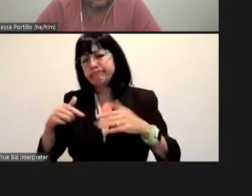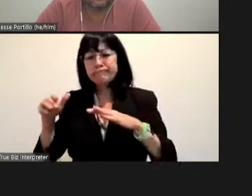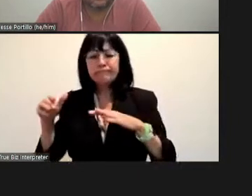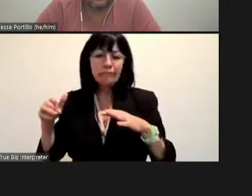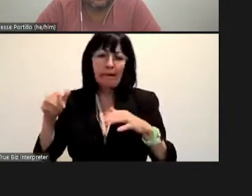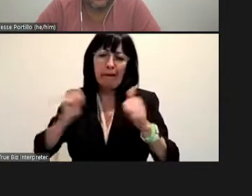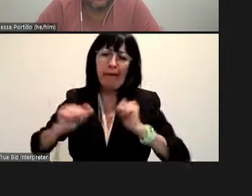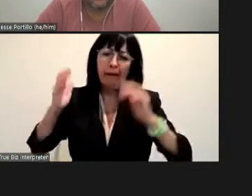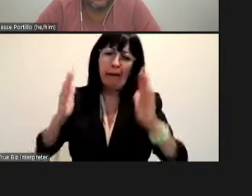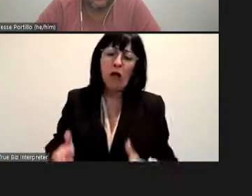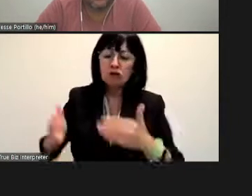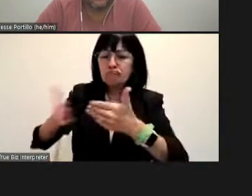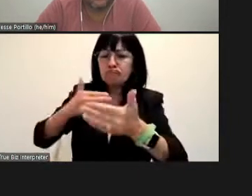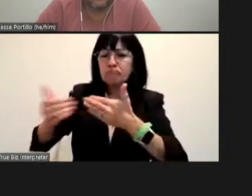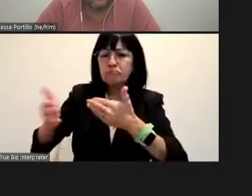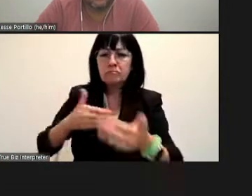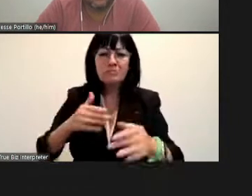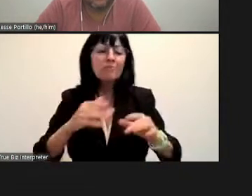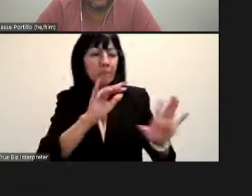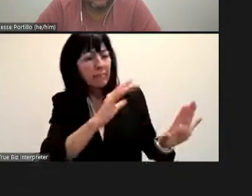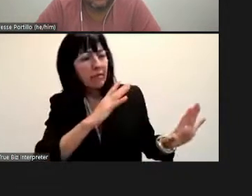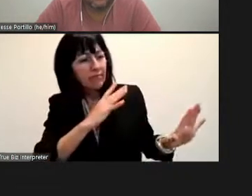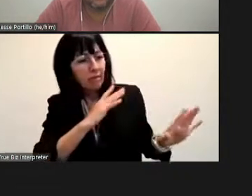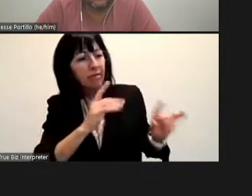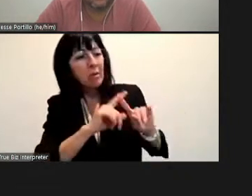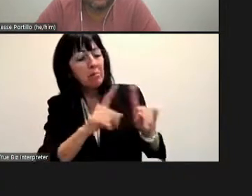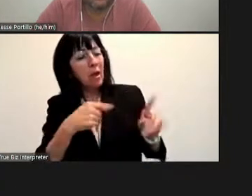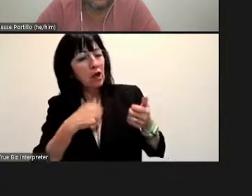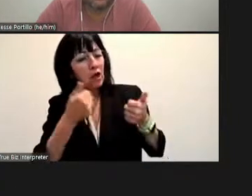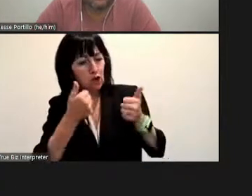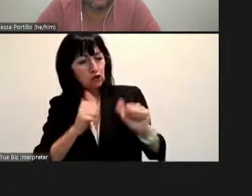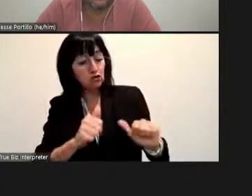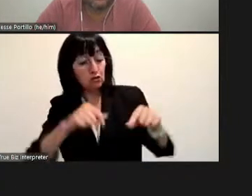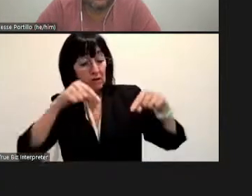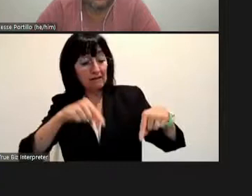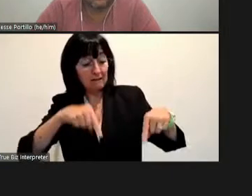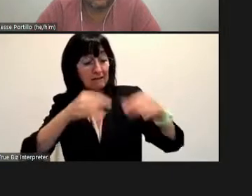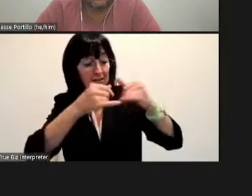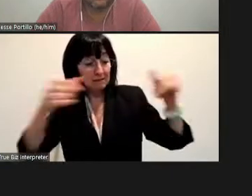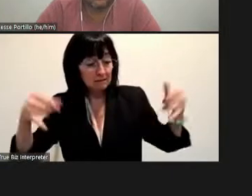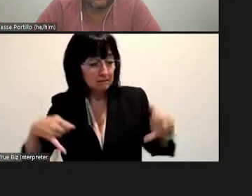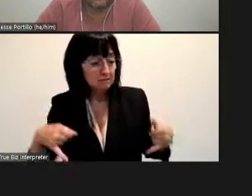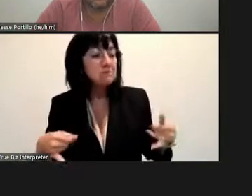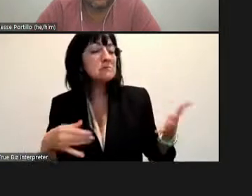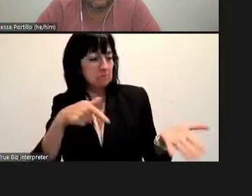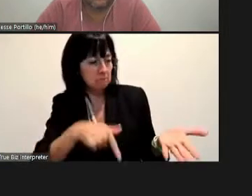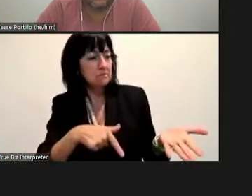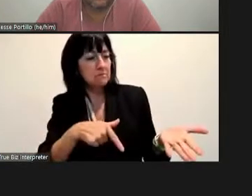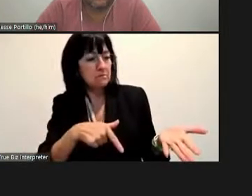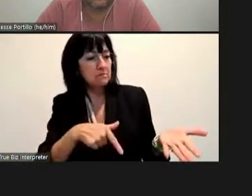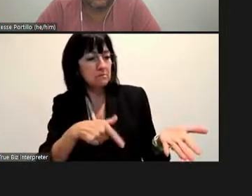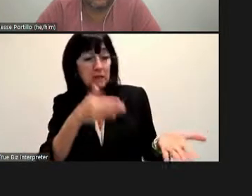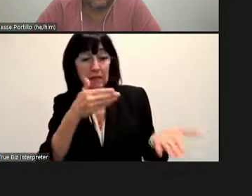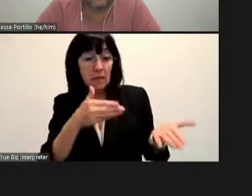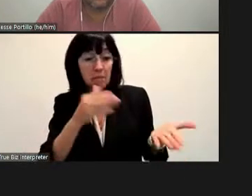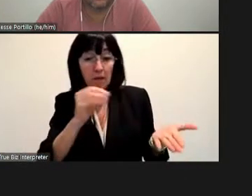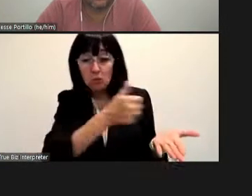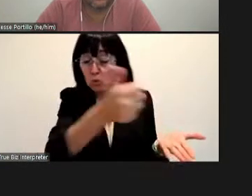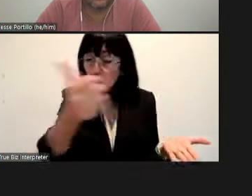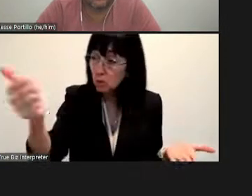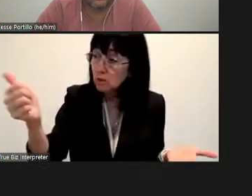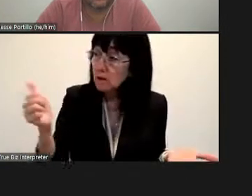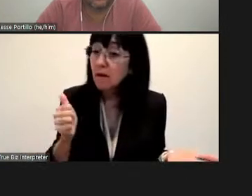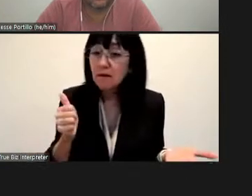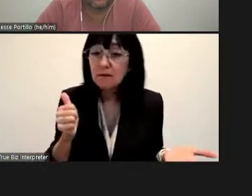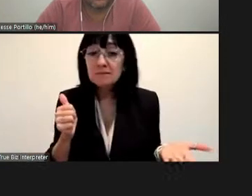good, but I try to create a space where it's like, you have bodily autonomy in this room. Maybe nobody else on the production